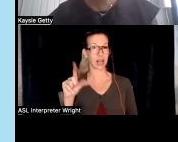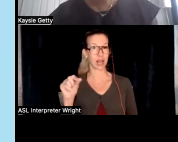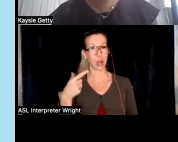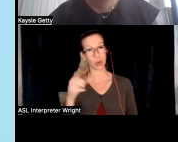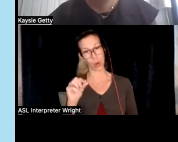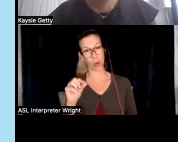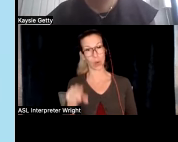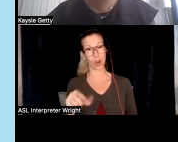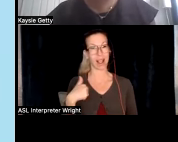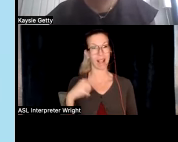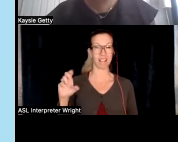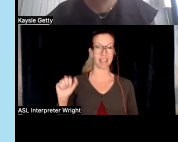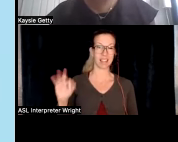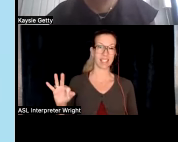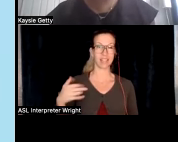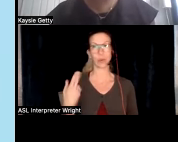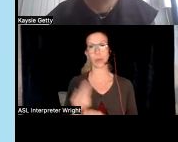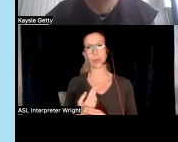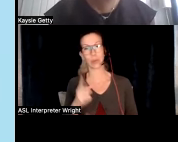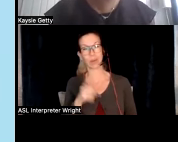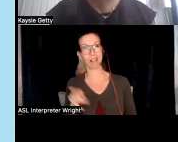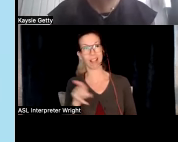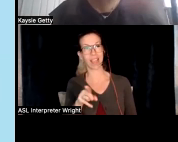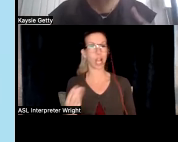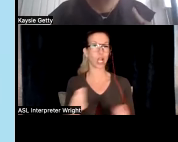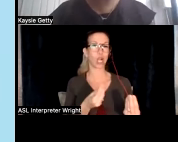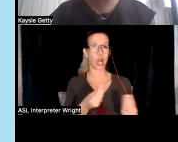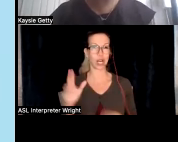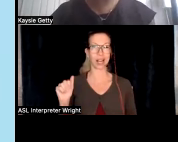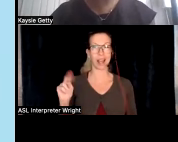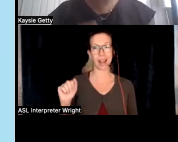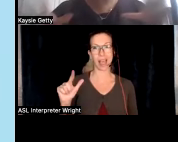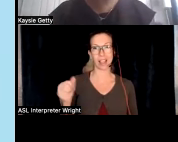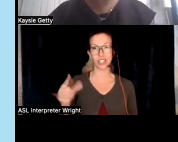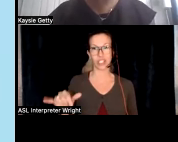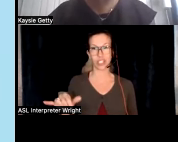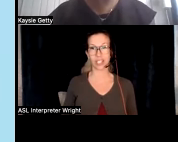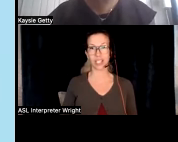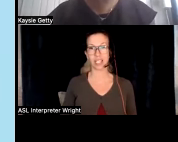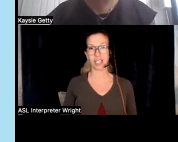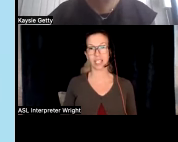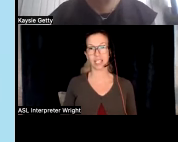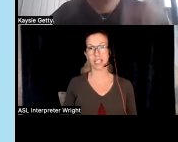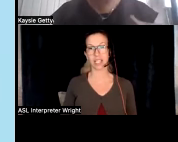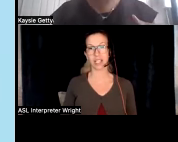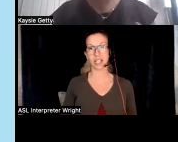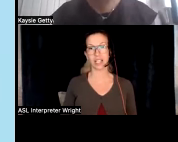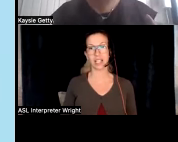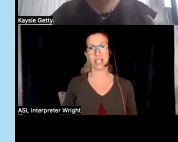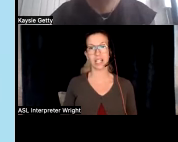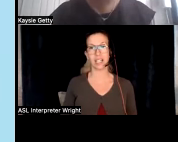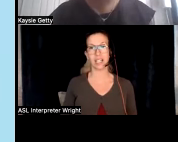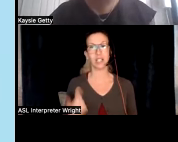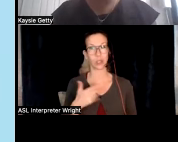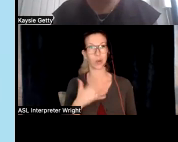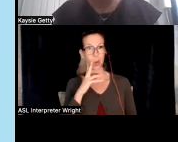so we kind of use this gardening analogy that we like to, that we're going to stick with. So just stick with